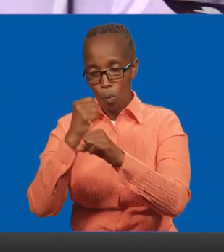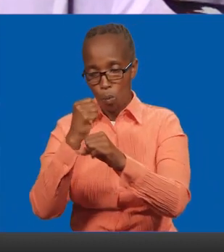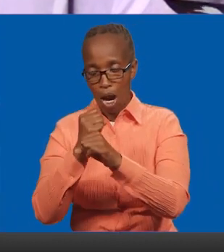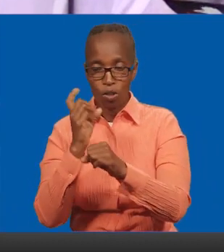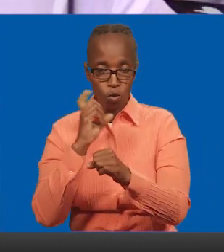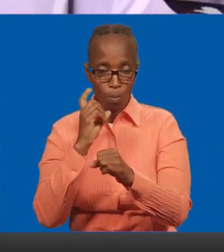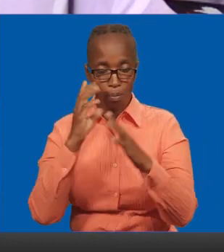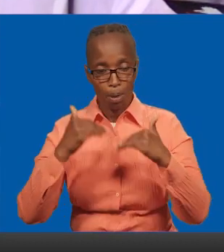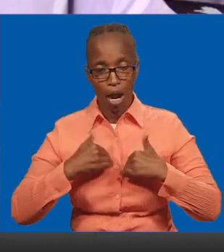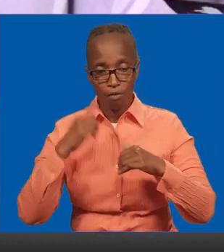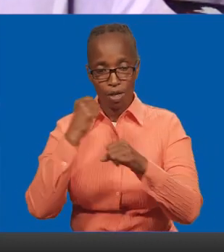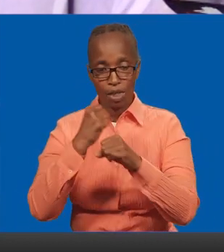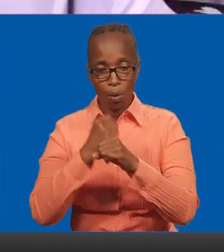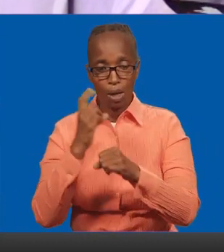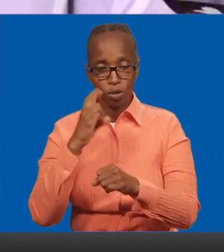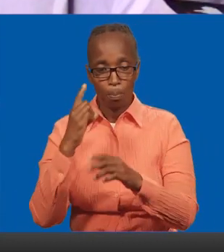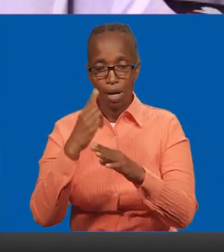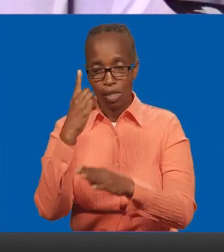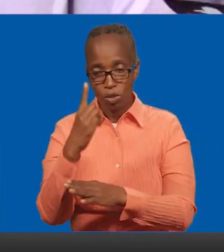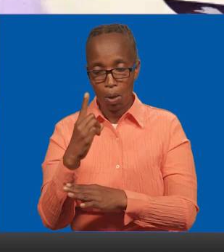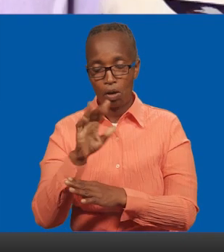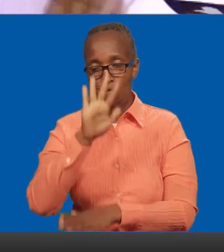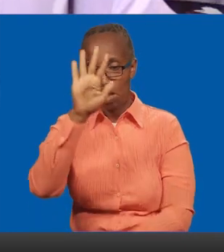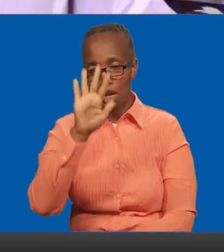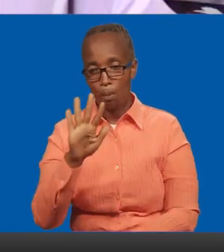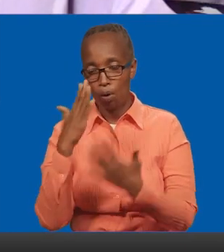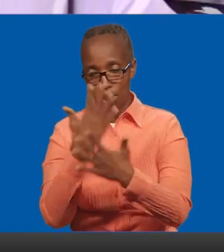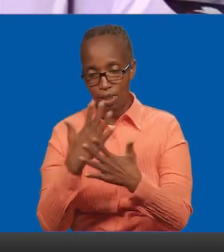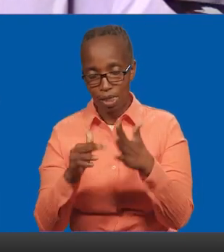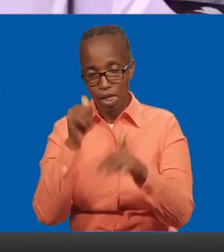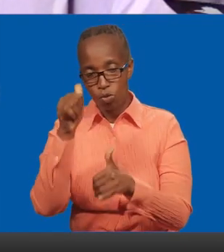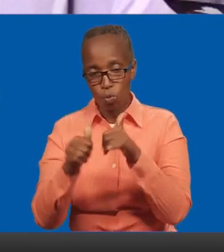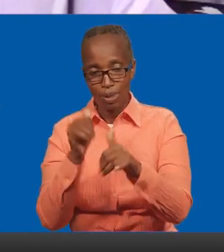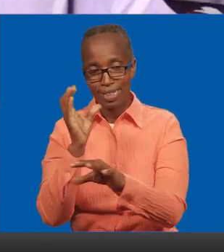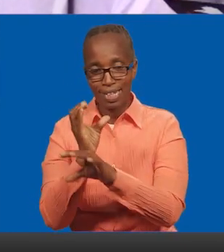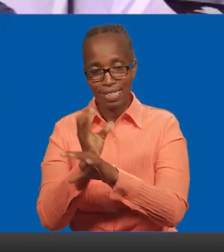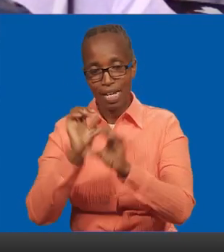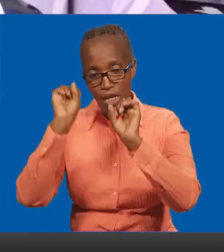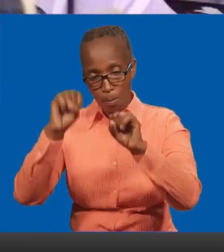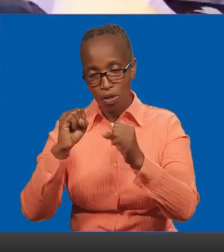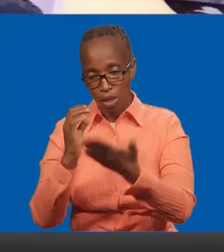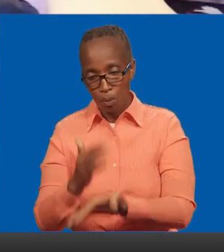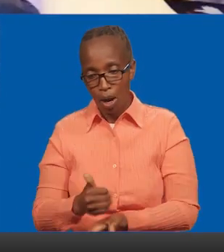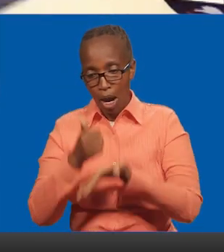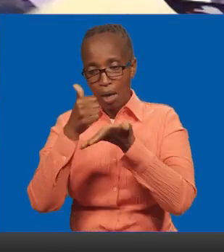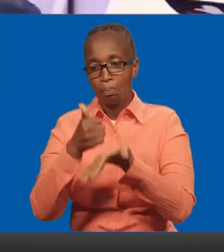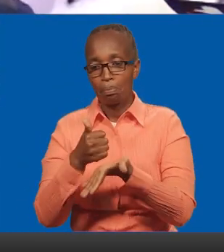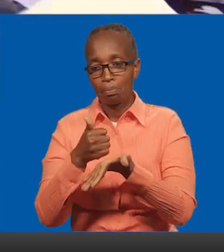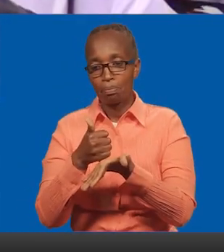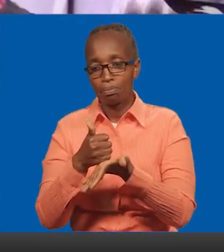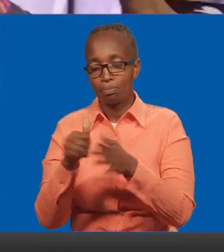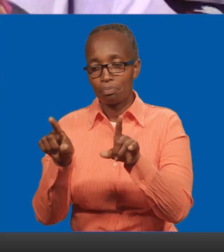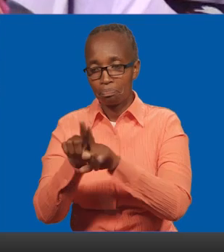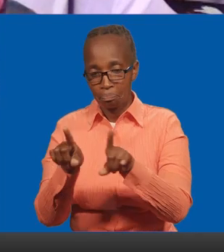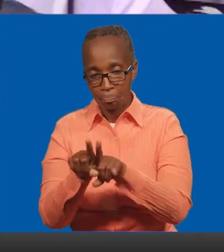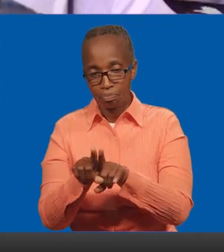about holding workshops, having the workshop is one of the key things that the church can